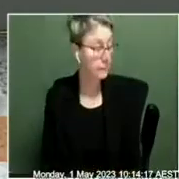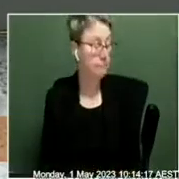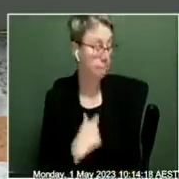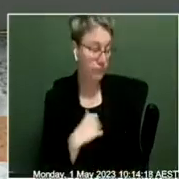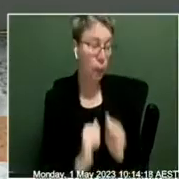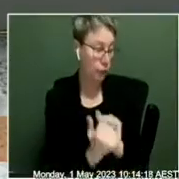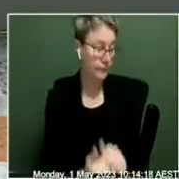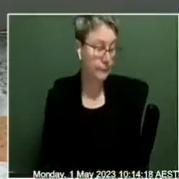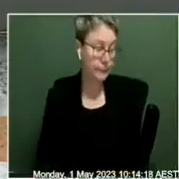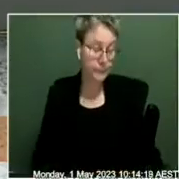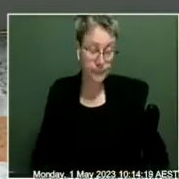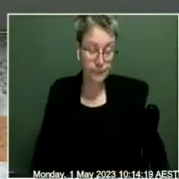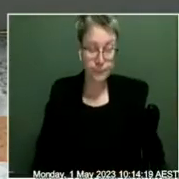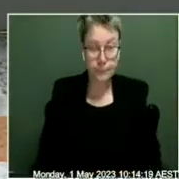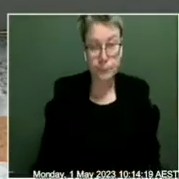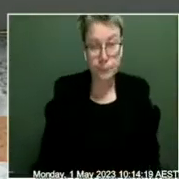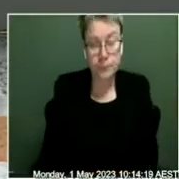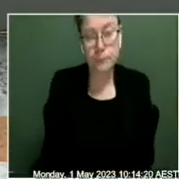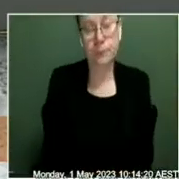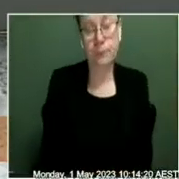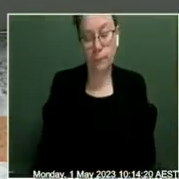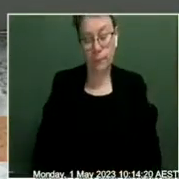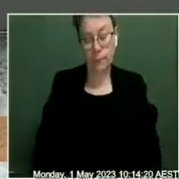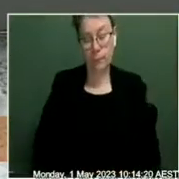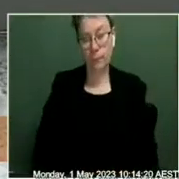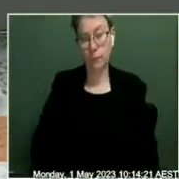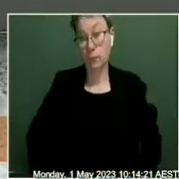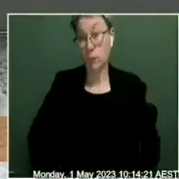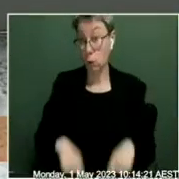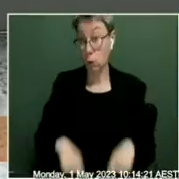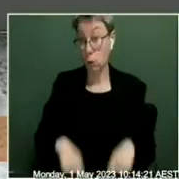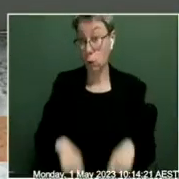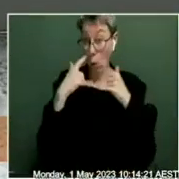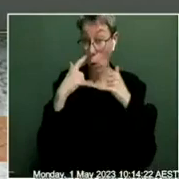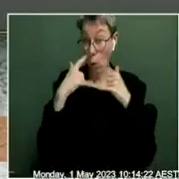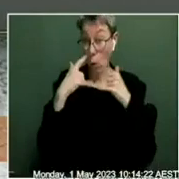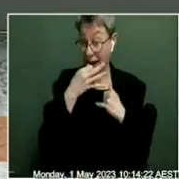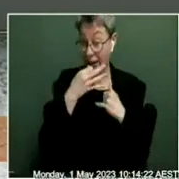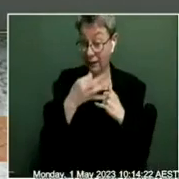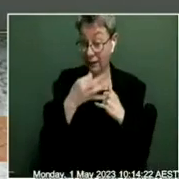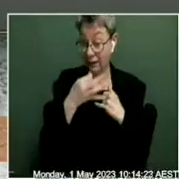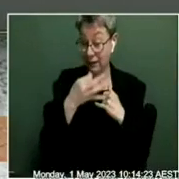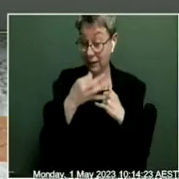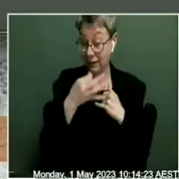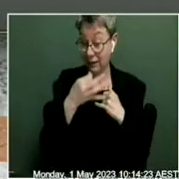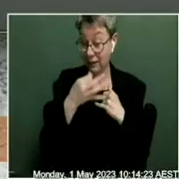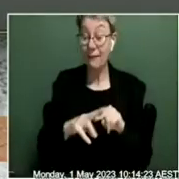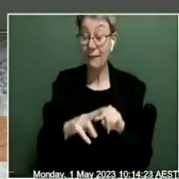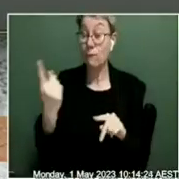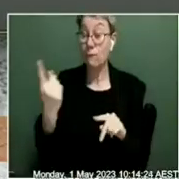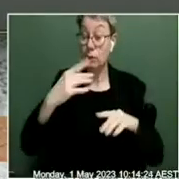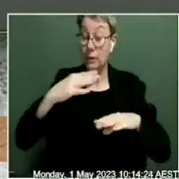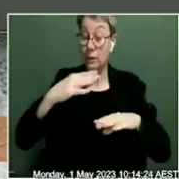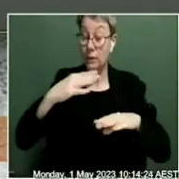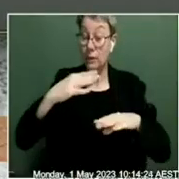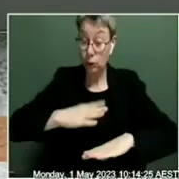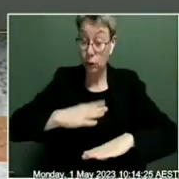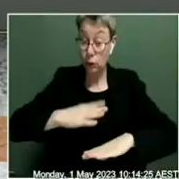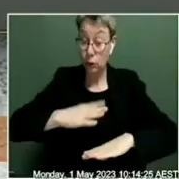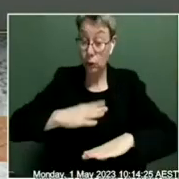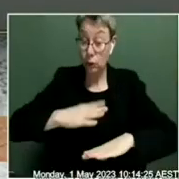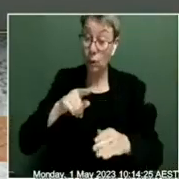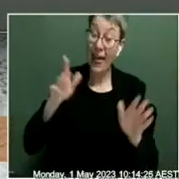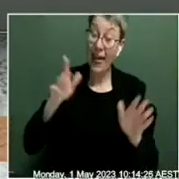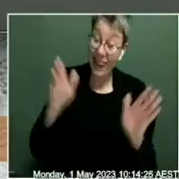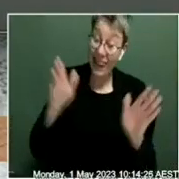people in the child protection system cannot be done by the Department of Families, Fairness and Housing alone, that